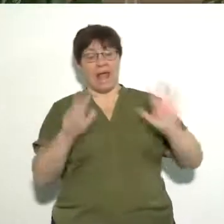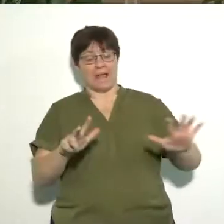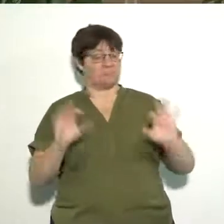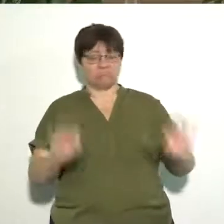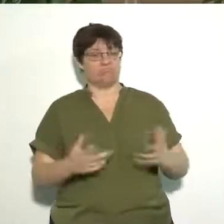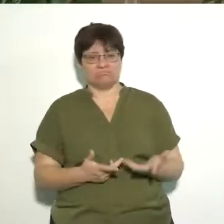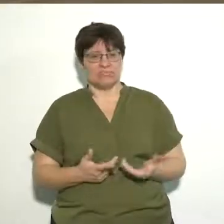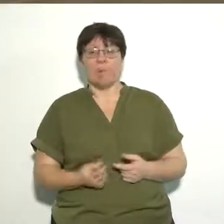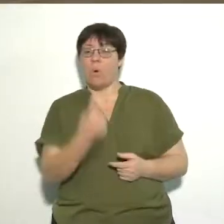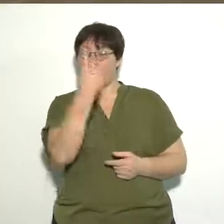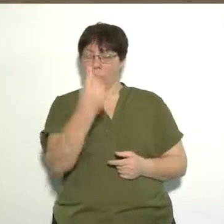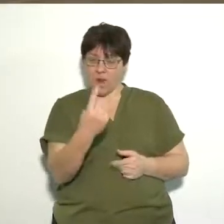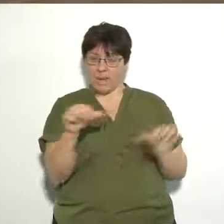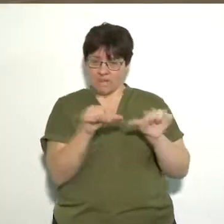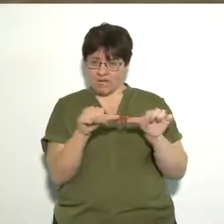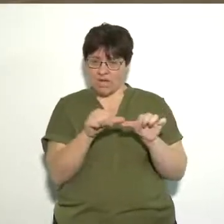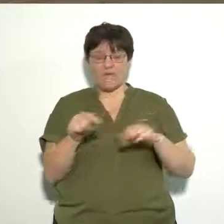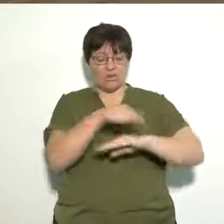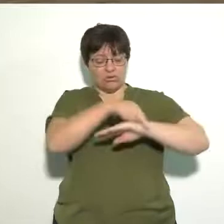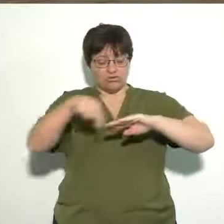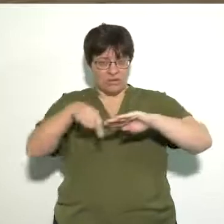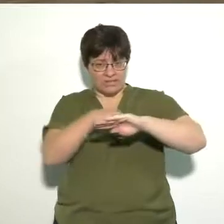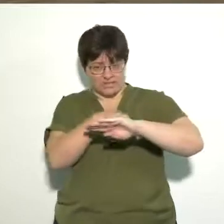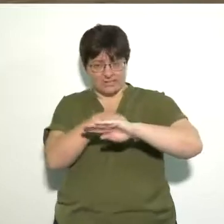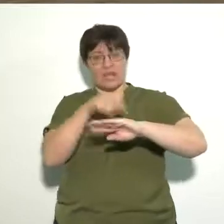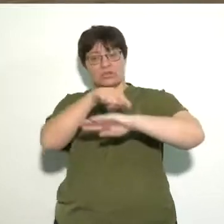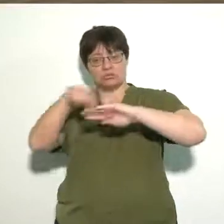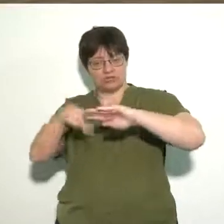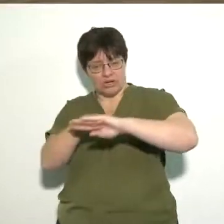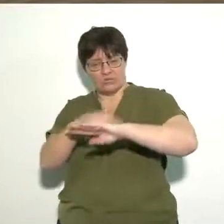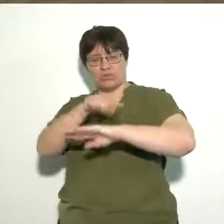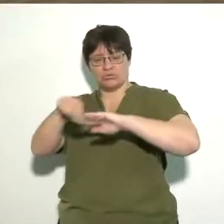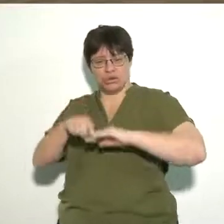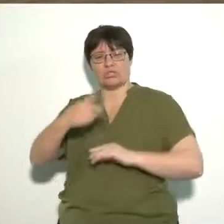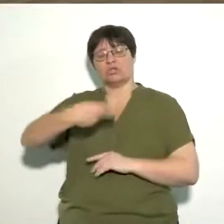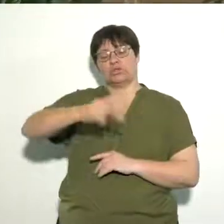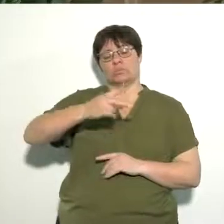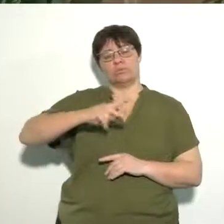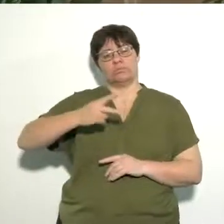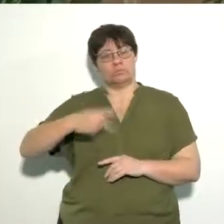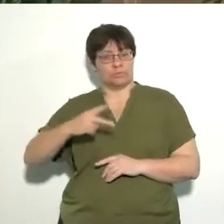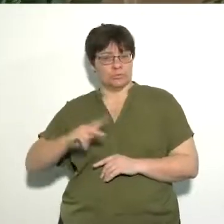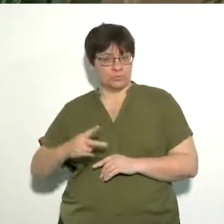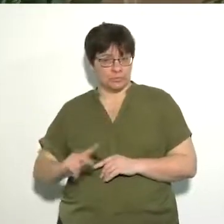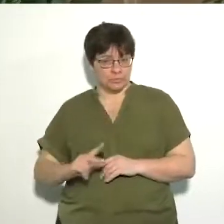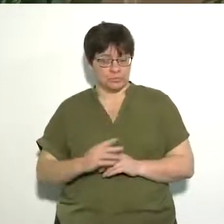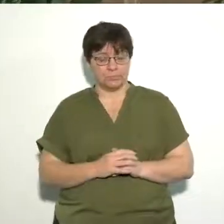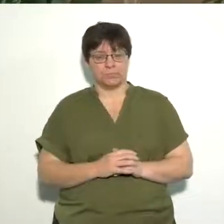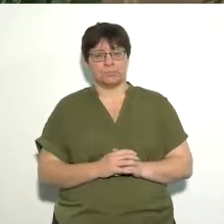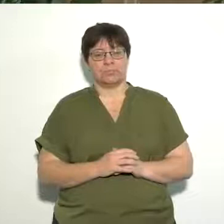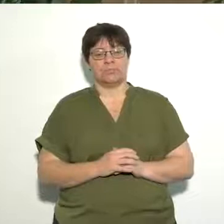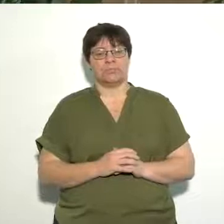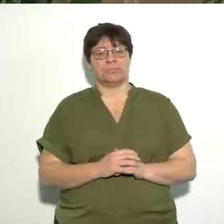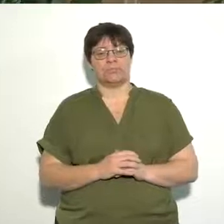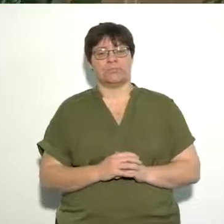out. I measured one piece, and then I traced this one piece on the cardboard to duplicate the number of pieces that I needed.